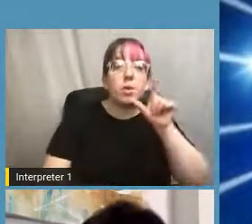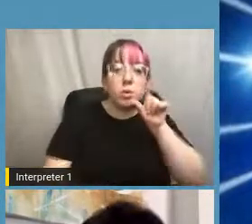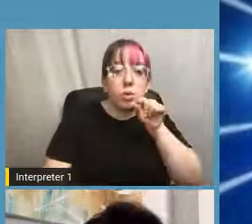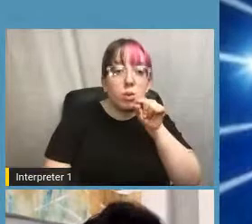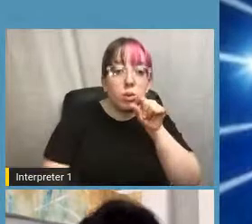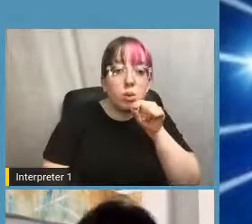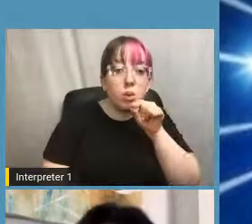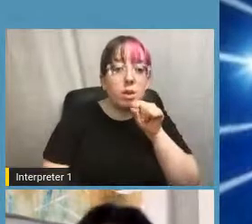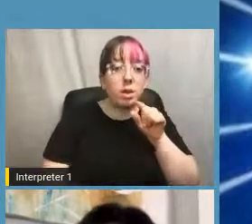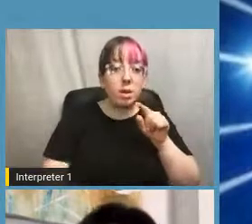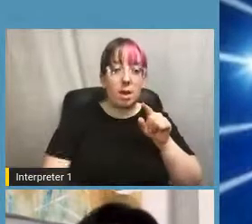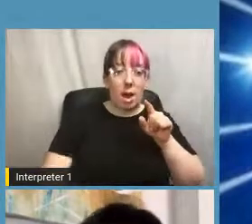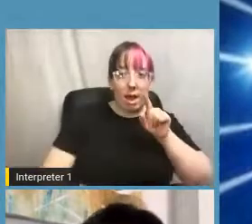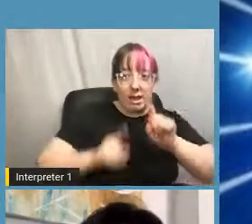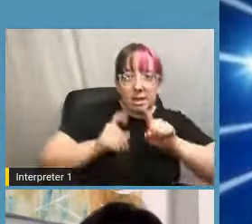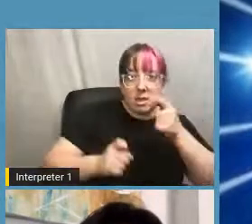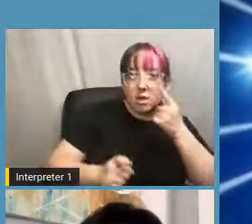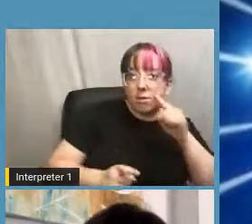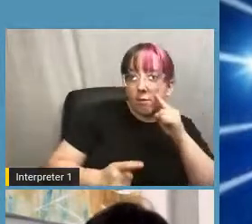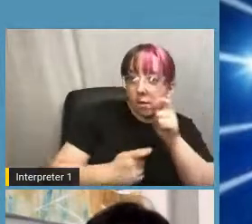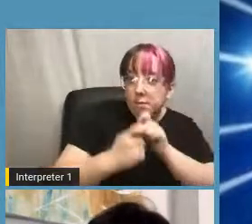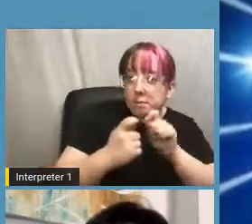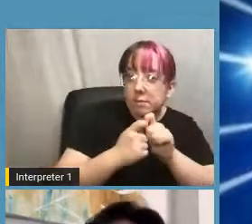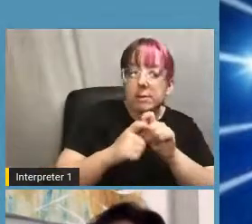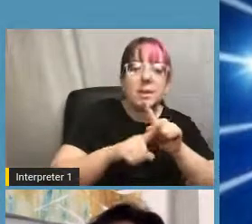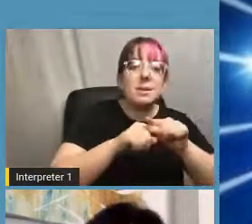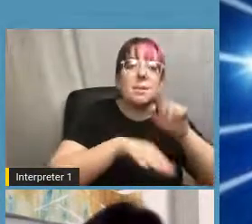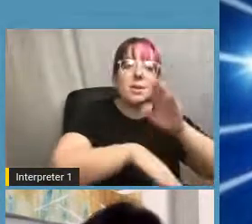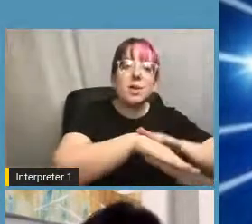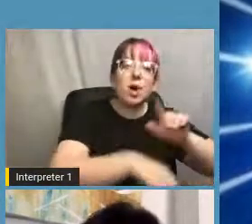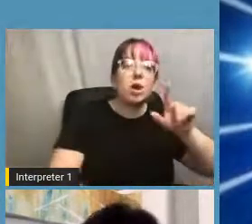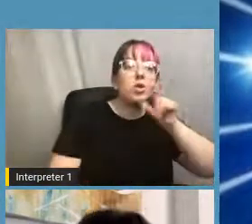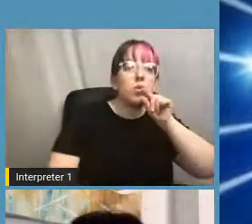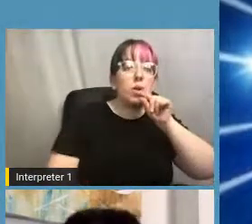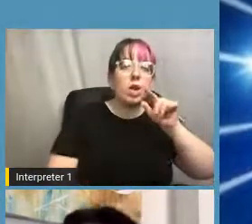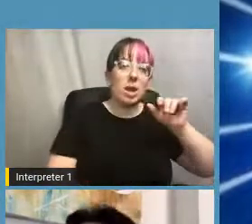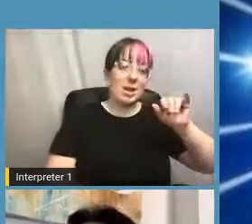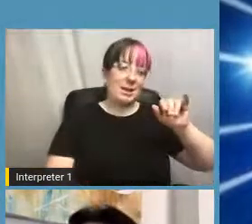site specificity. It depends on Twitter and its API to run.